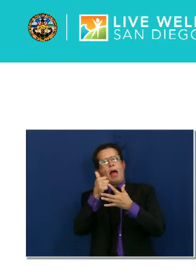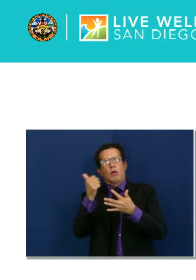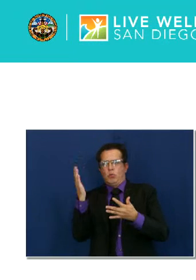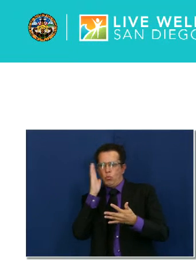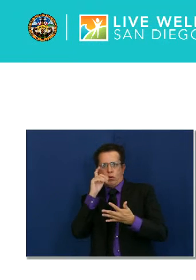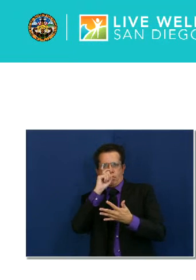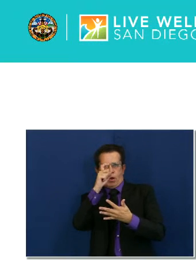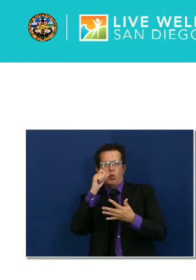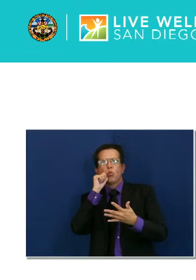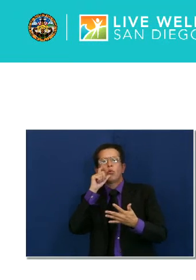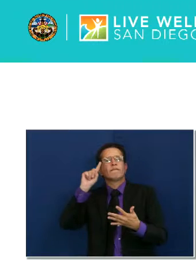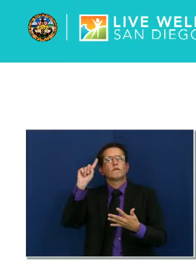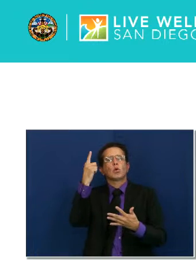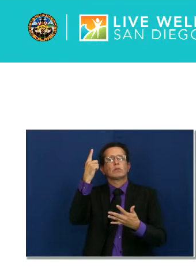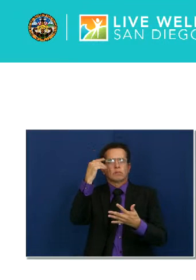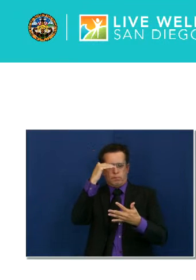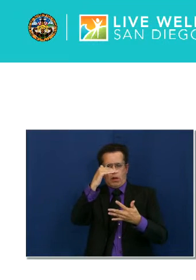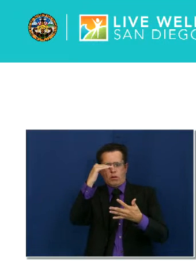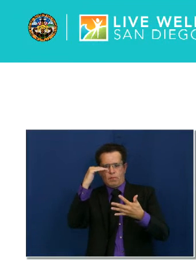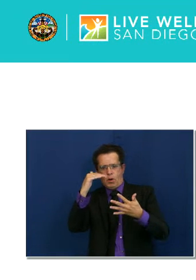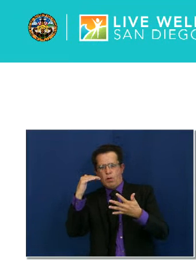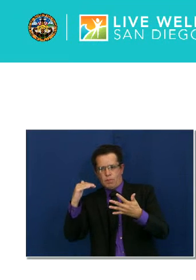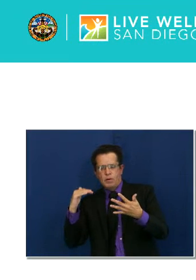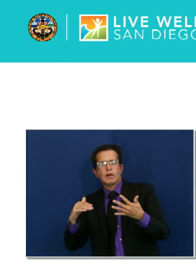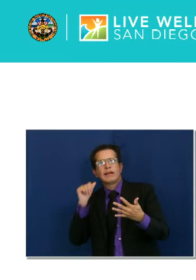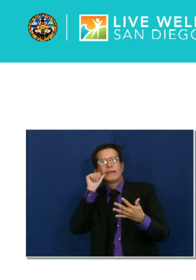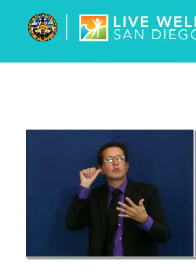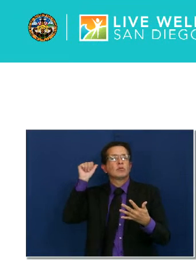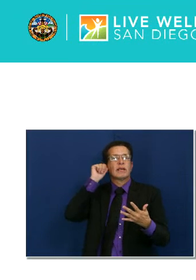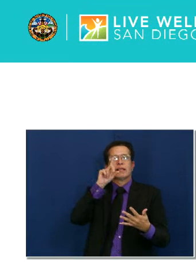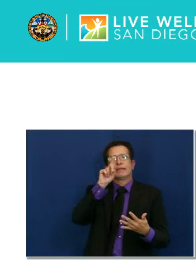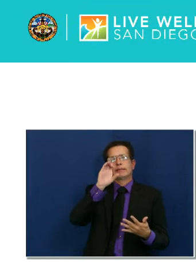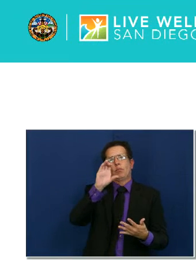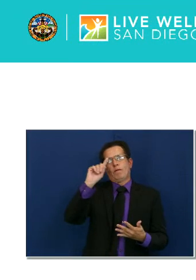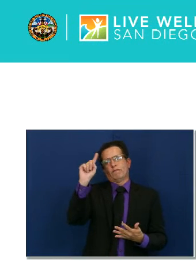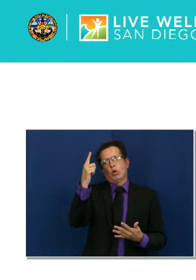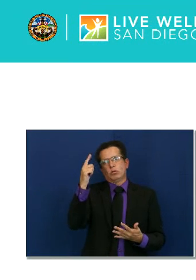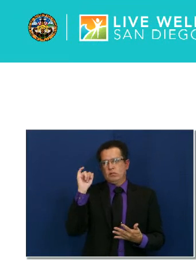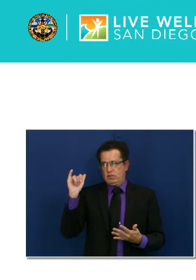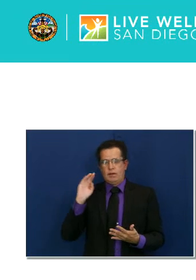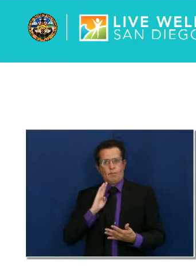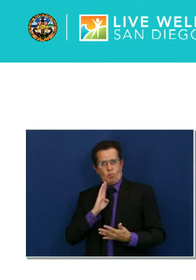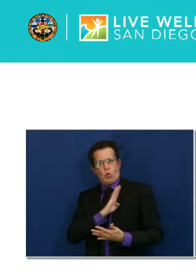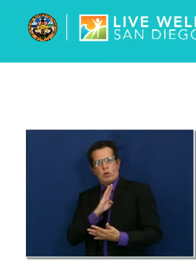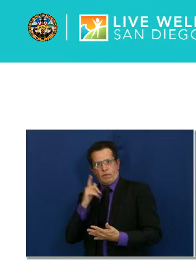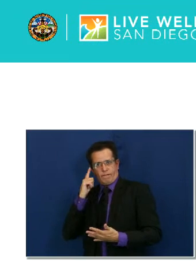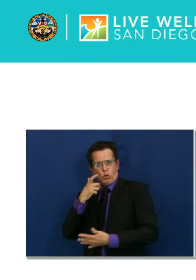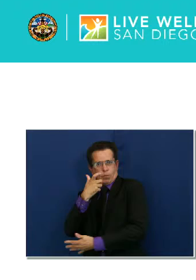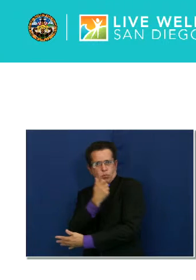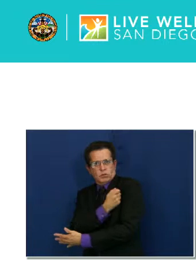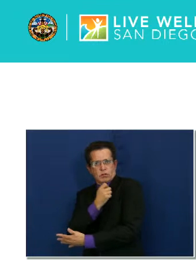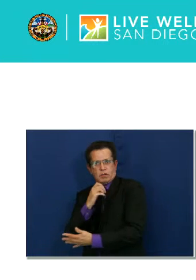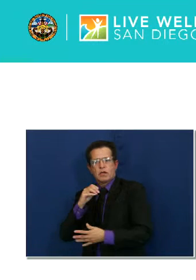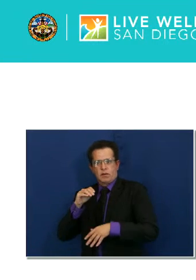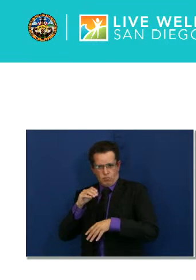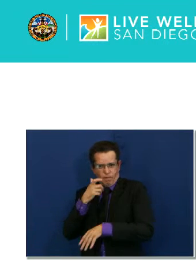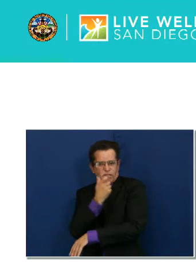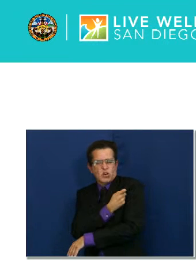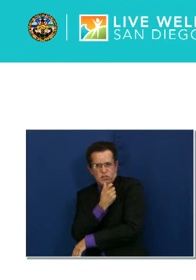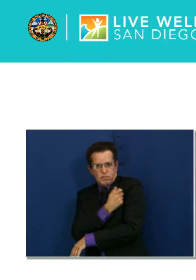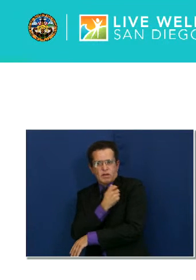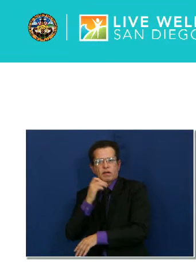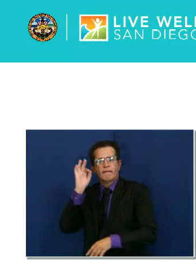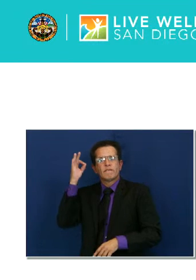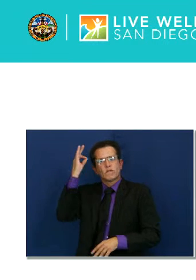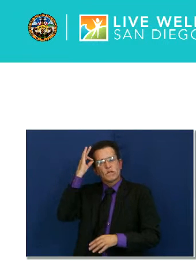be administered. Yesterday, on December 1st, the Advisory Committee on Immunization Practices, which is a